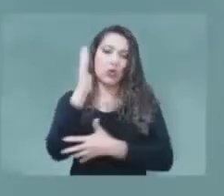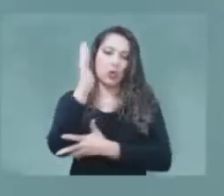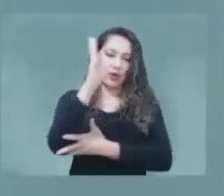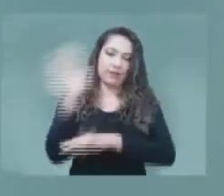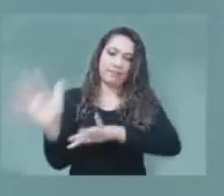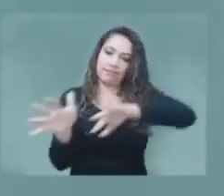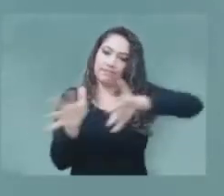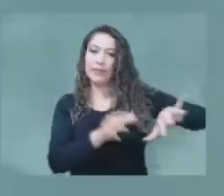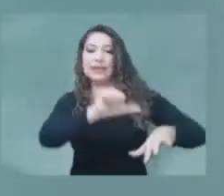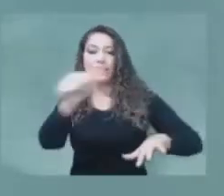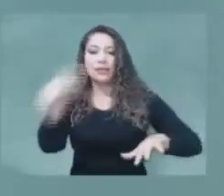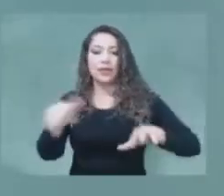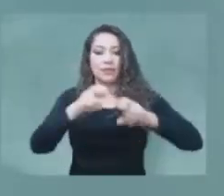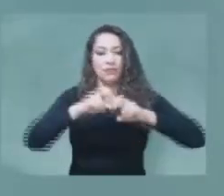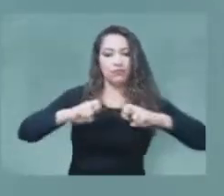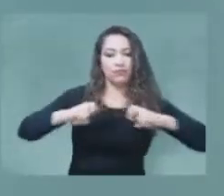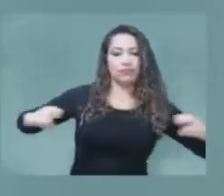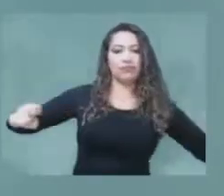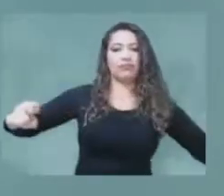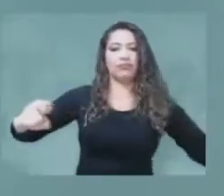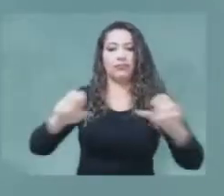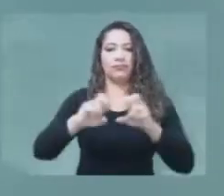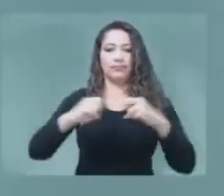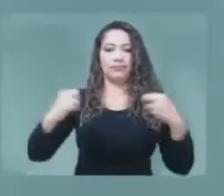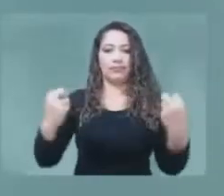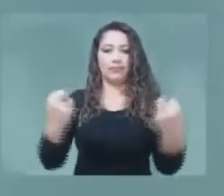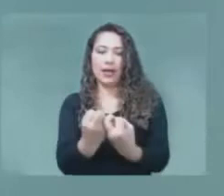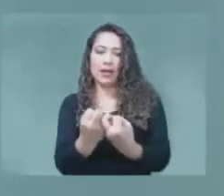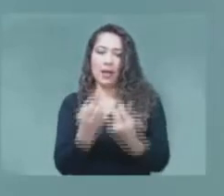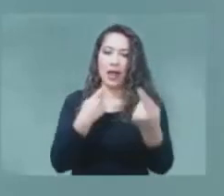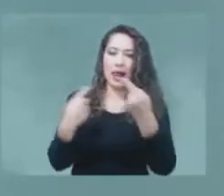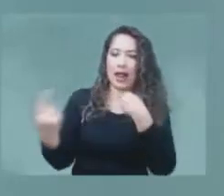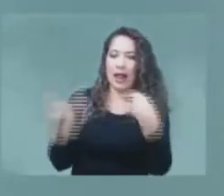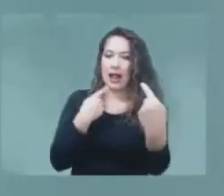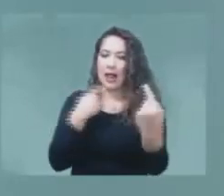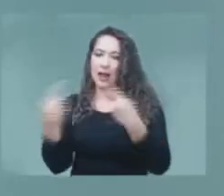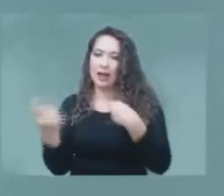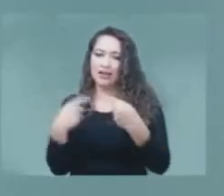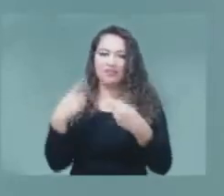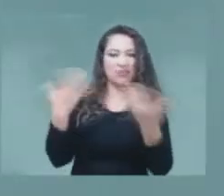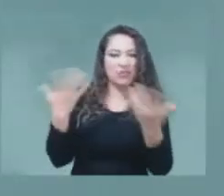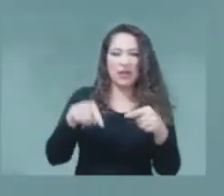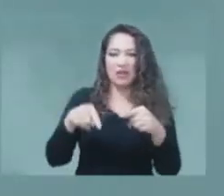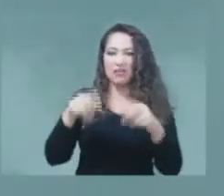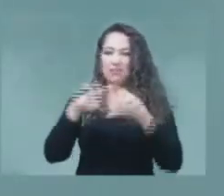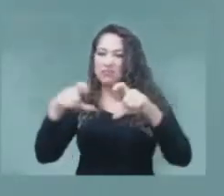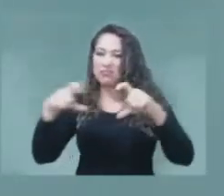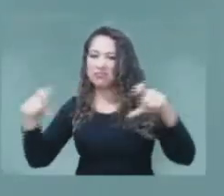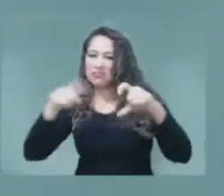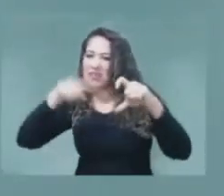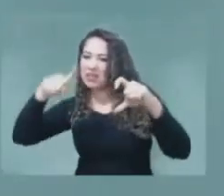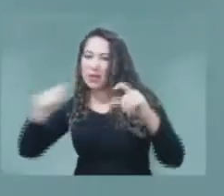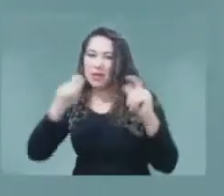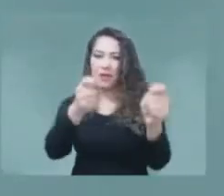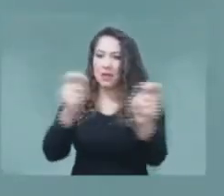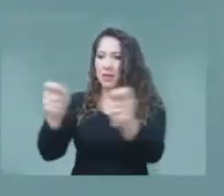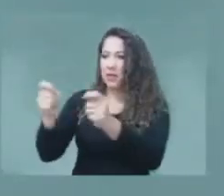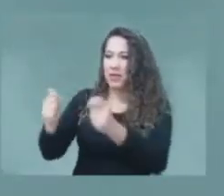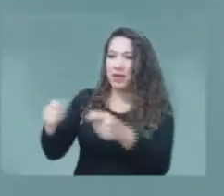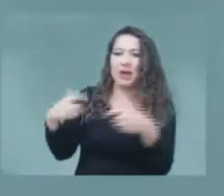to an interesting panel to debate about spectrum for verticals and trends of new schemes